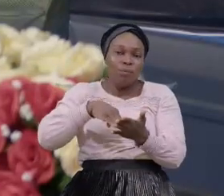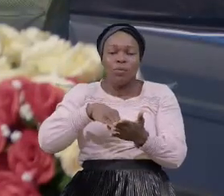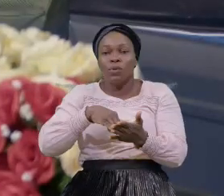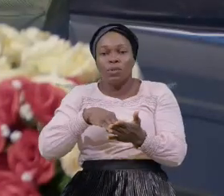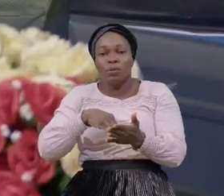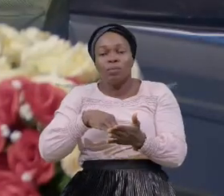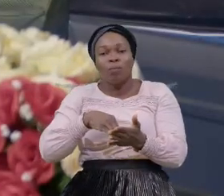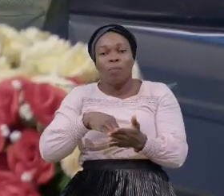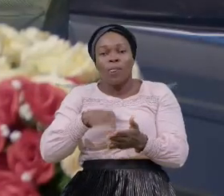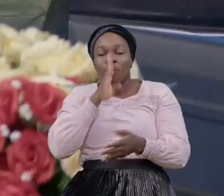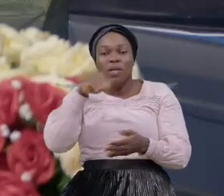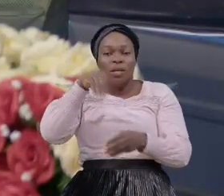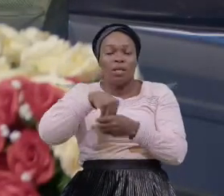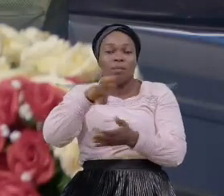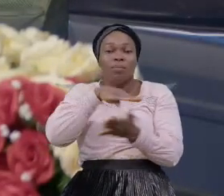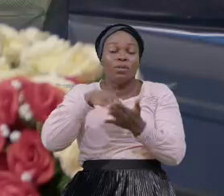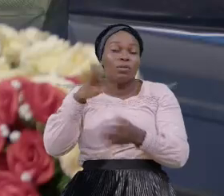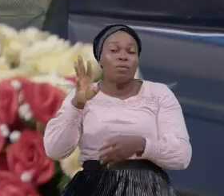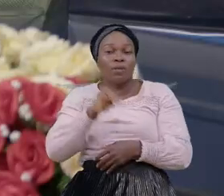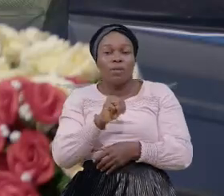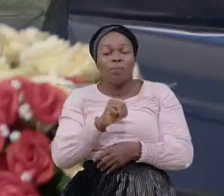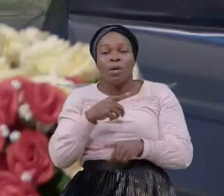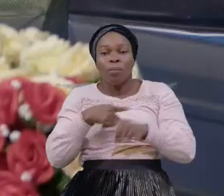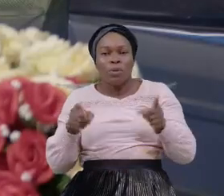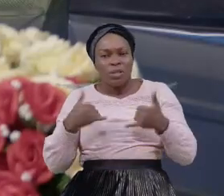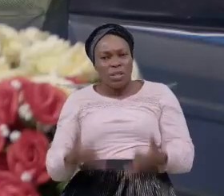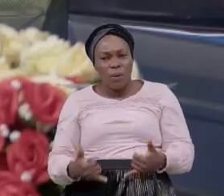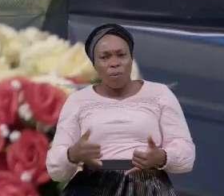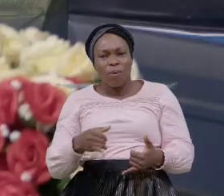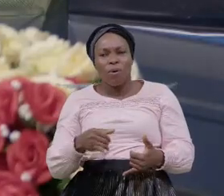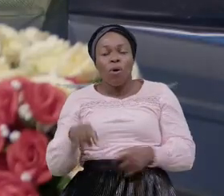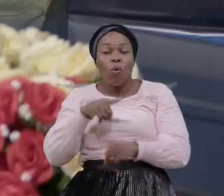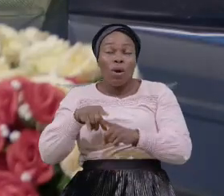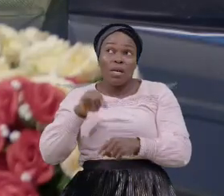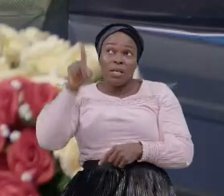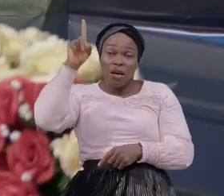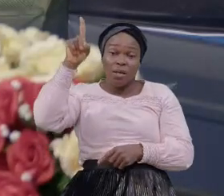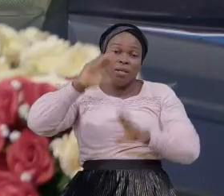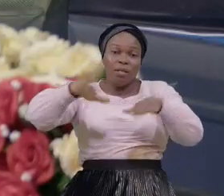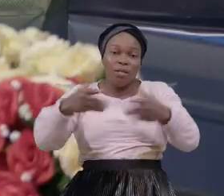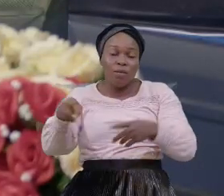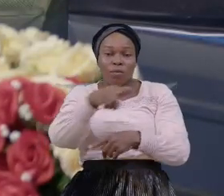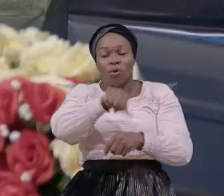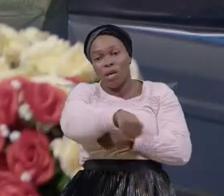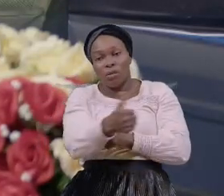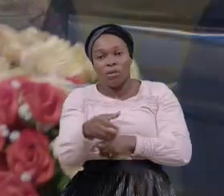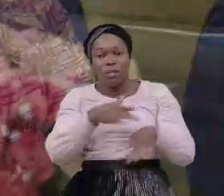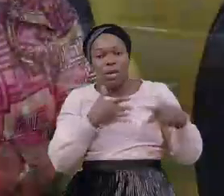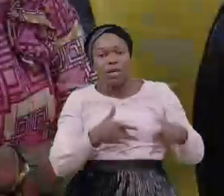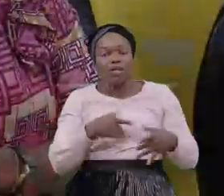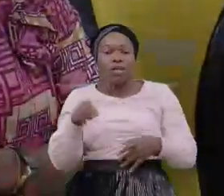says, now, when I give you another heart, you'll be a man that will see the